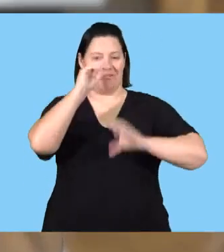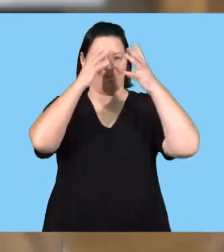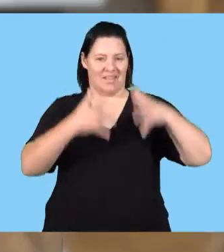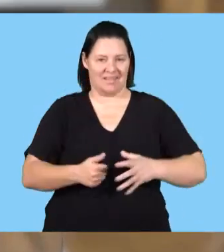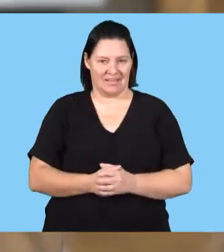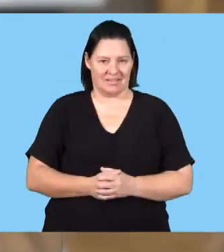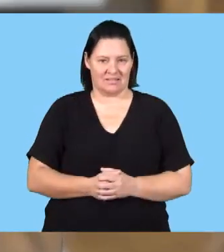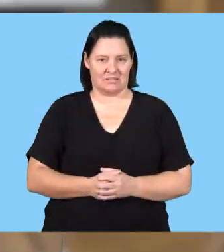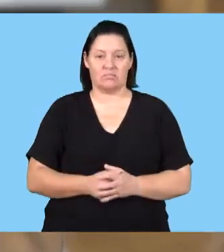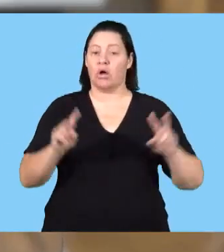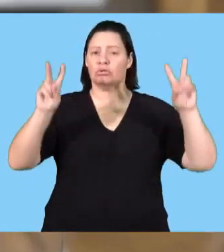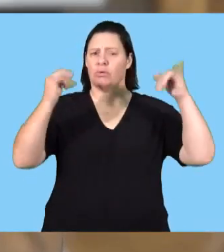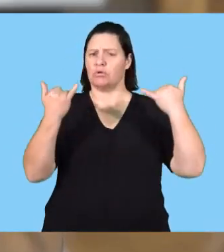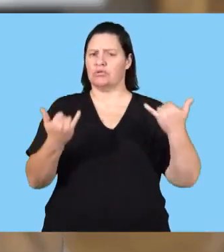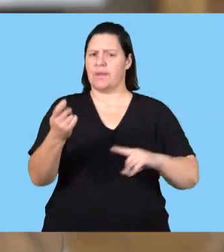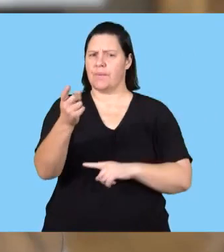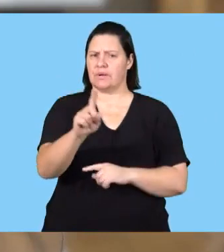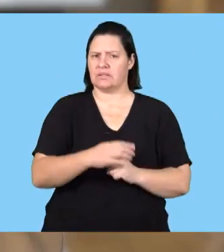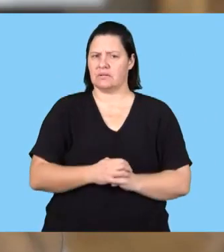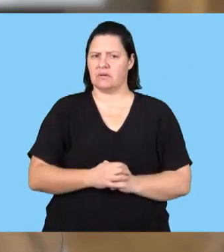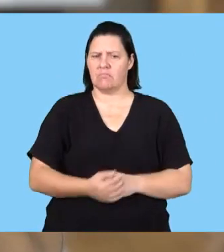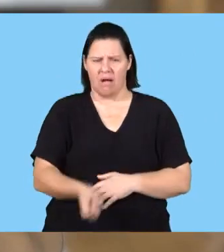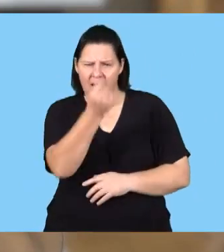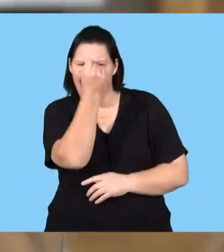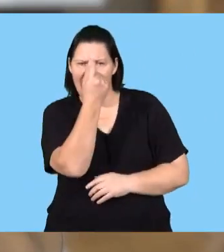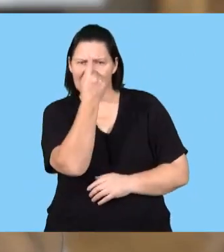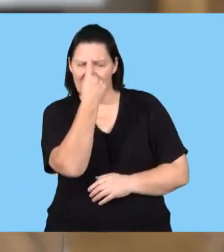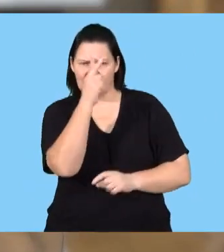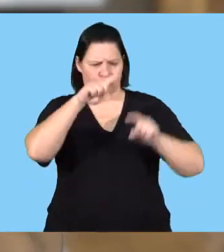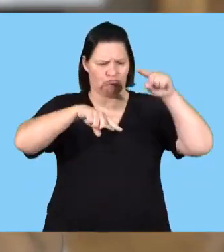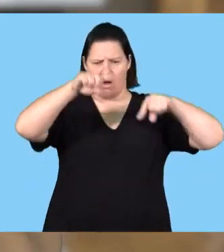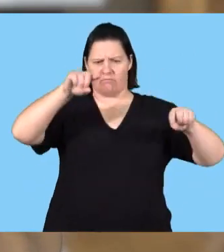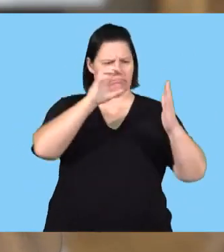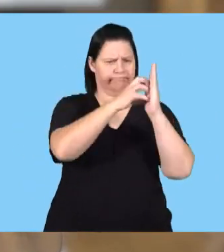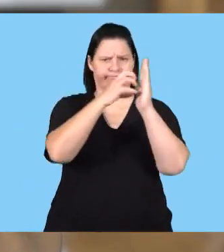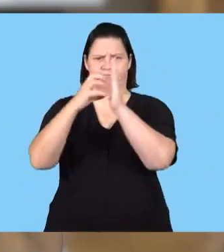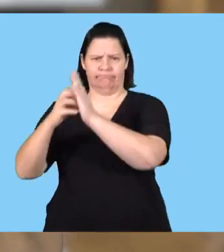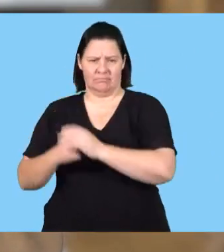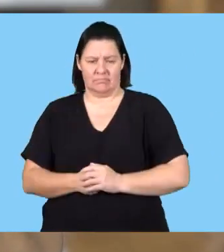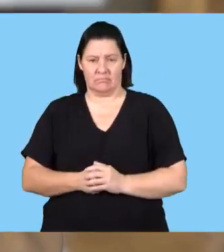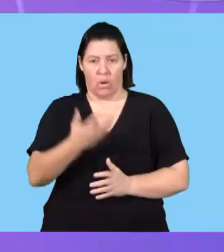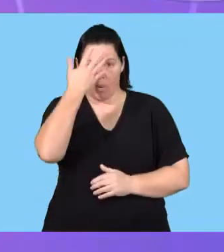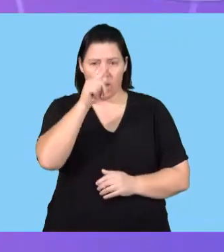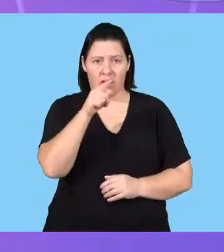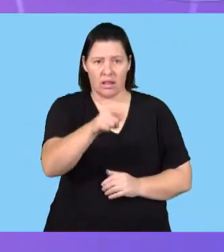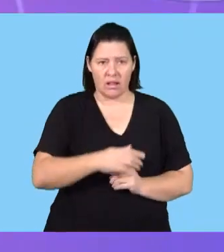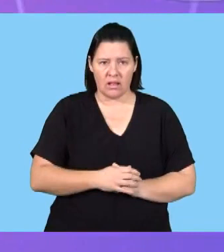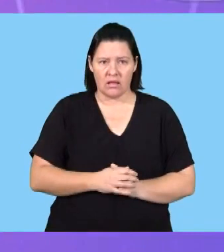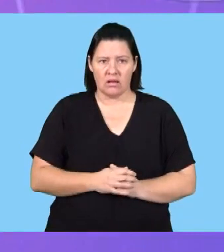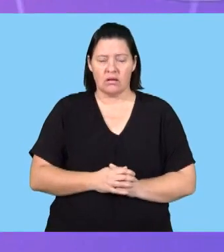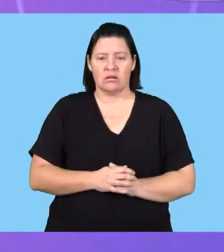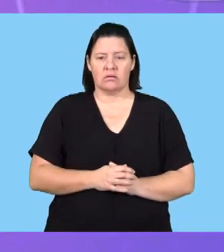day, grade 10 learners. Our topic for today is making sense of graphs. Did you